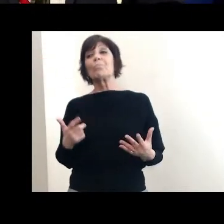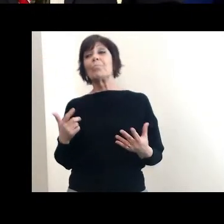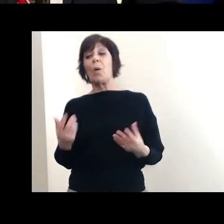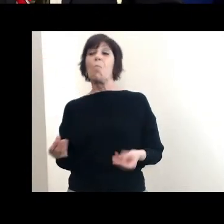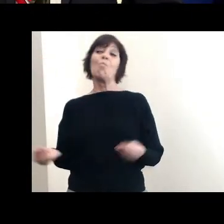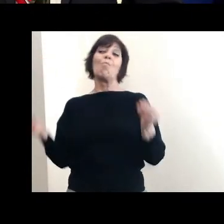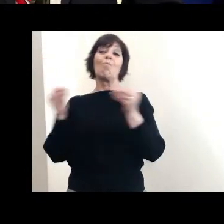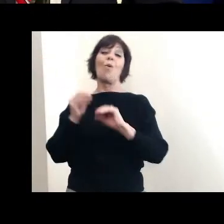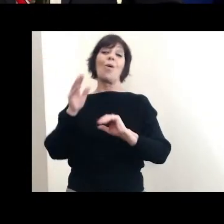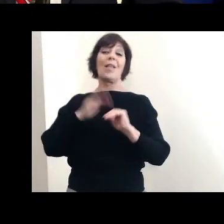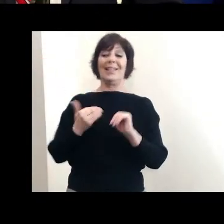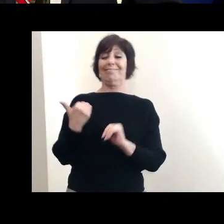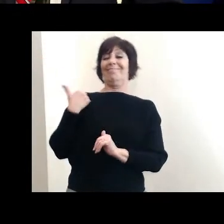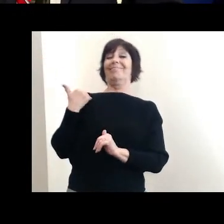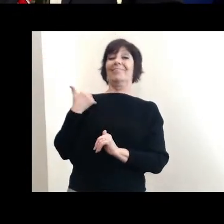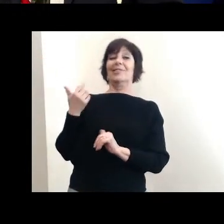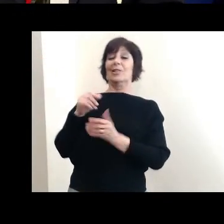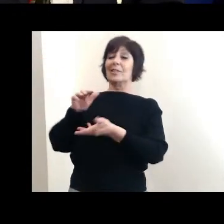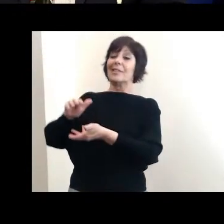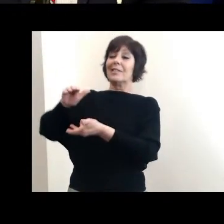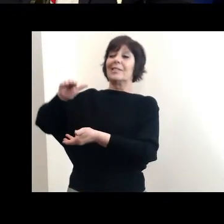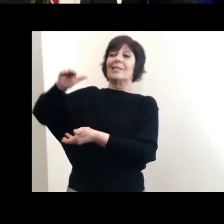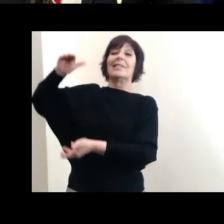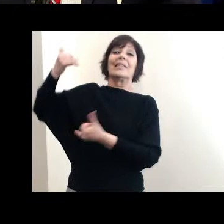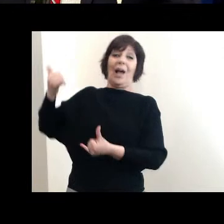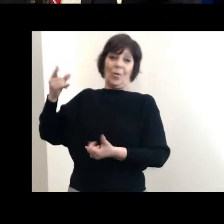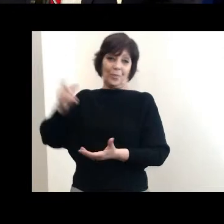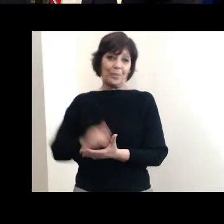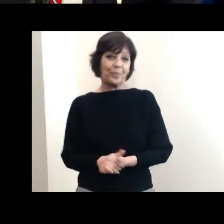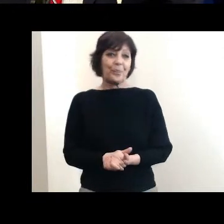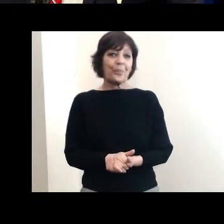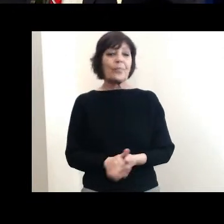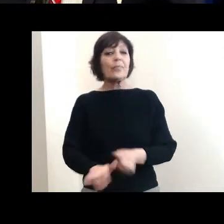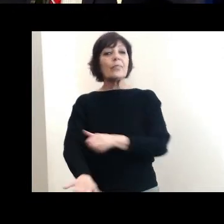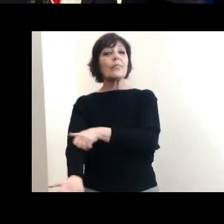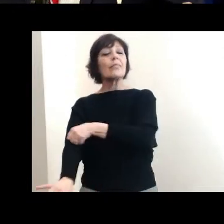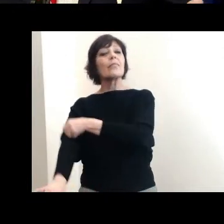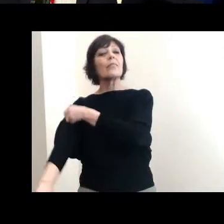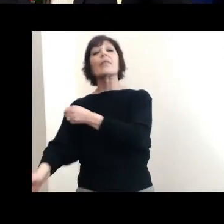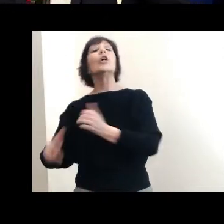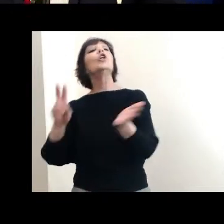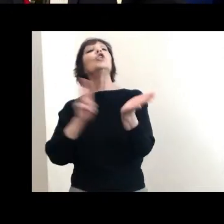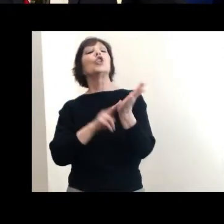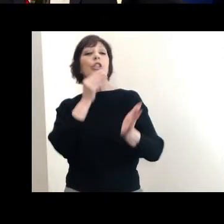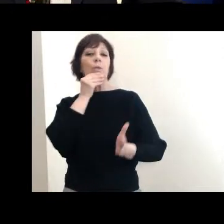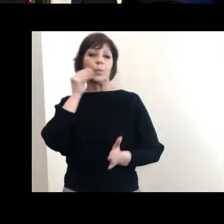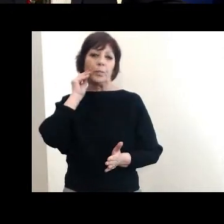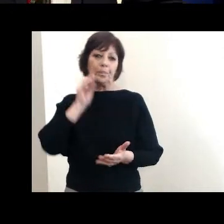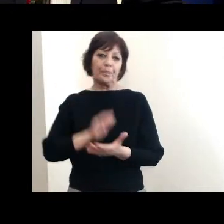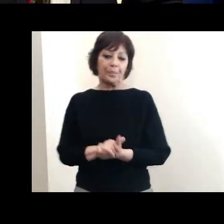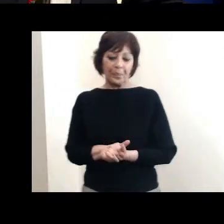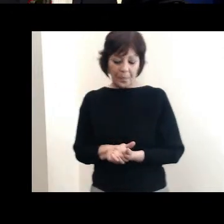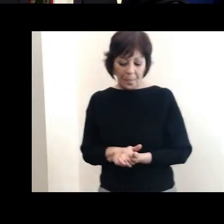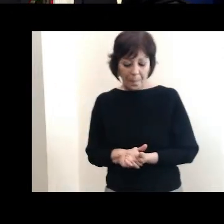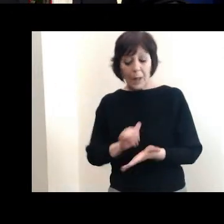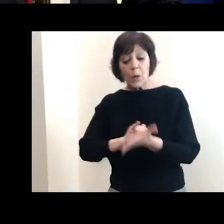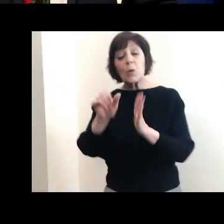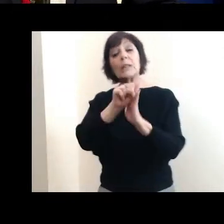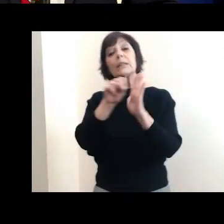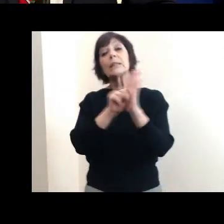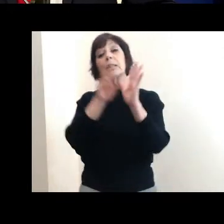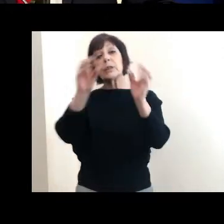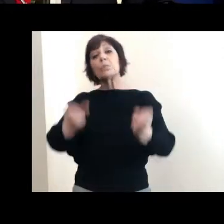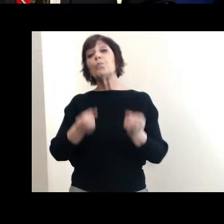we have received in the past weeks. Now, I'm talking about nursing homes. New York State